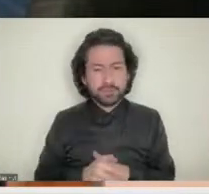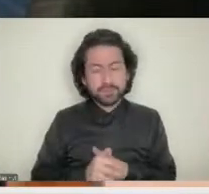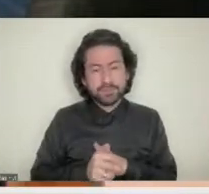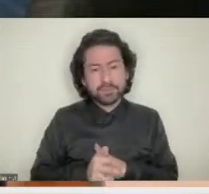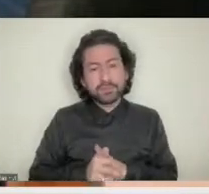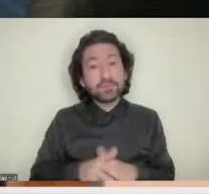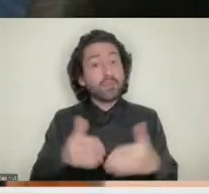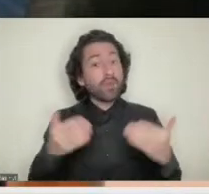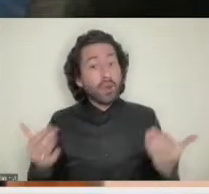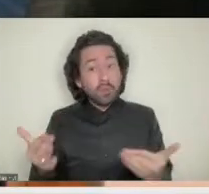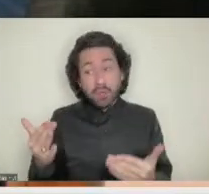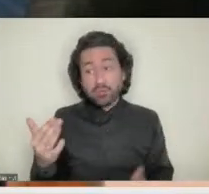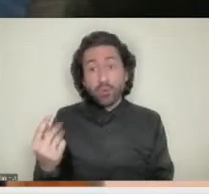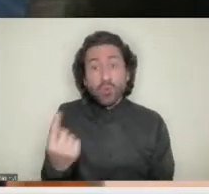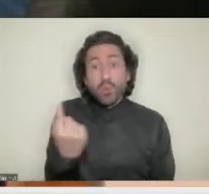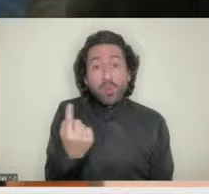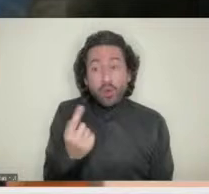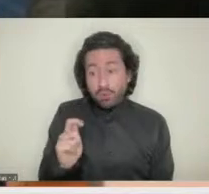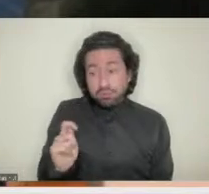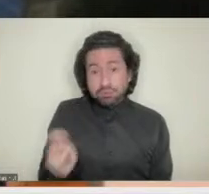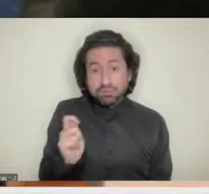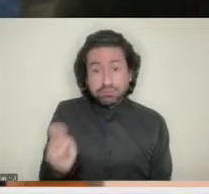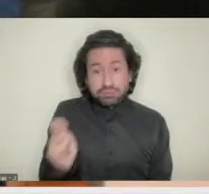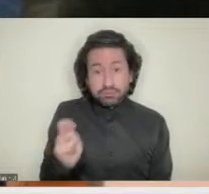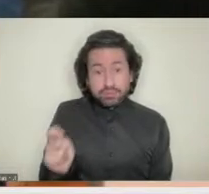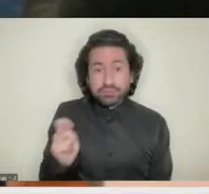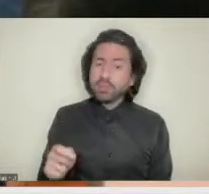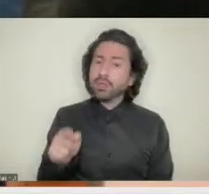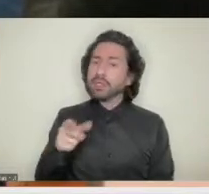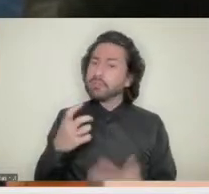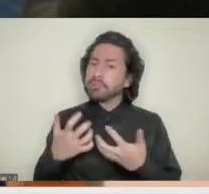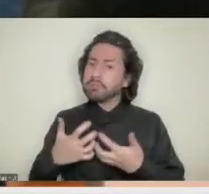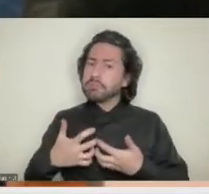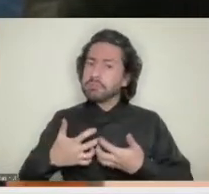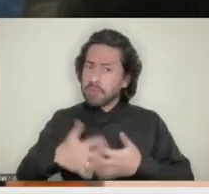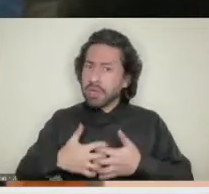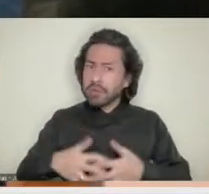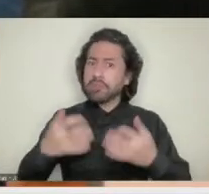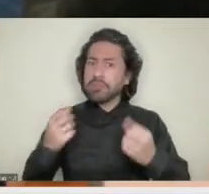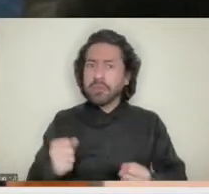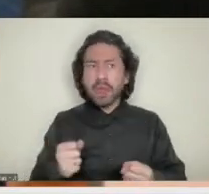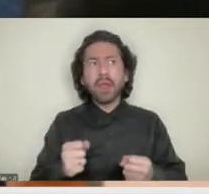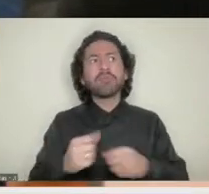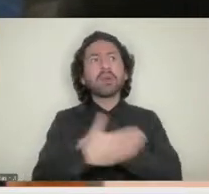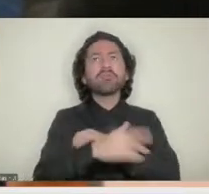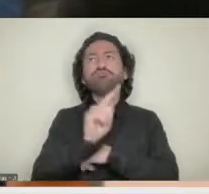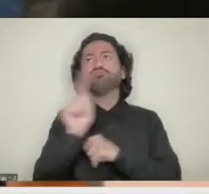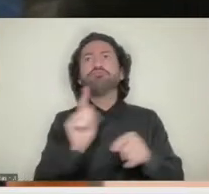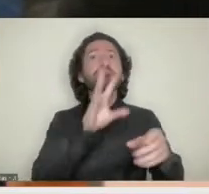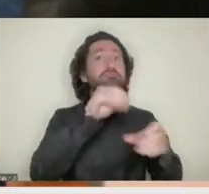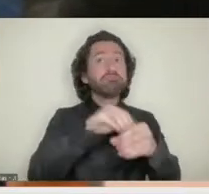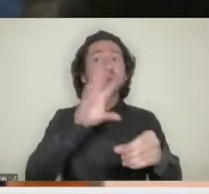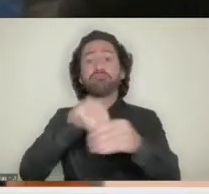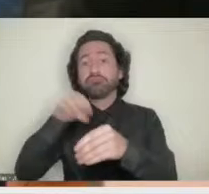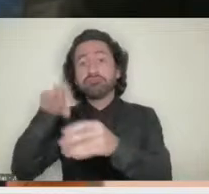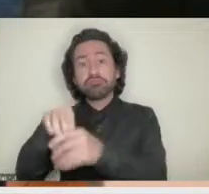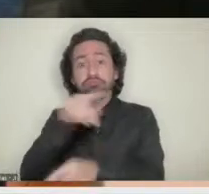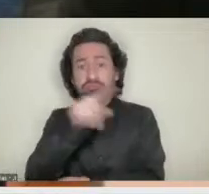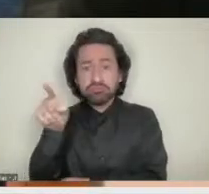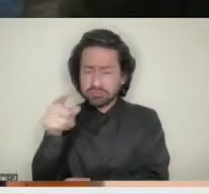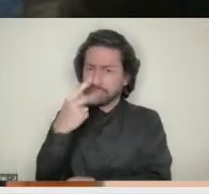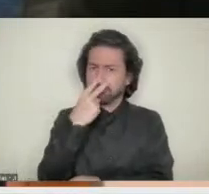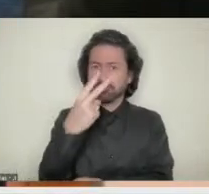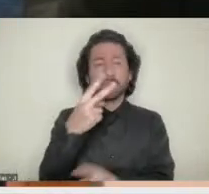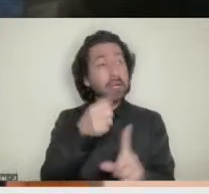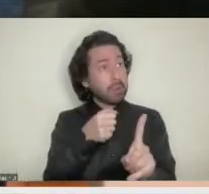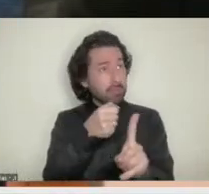years back. Then the mono payment is a mechanism